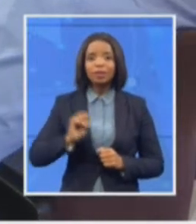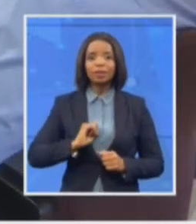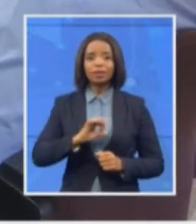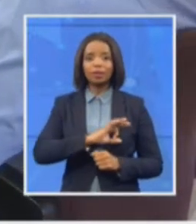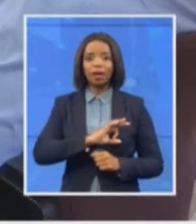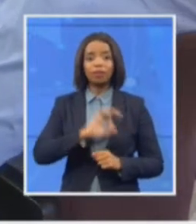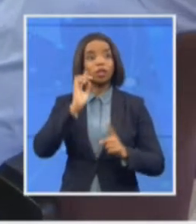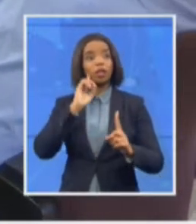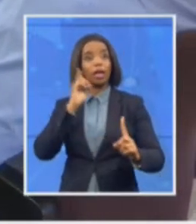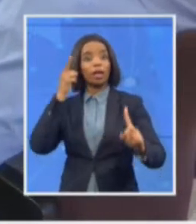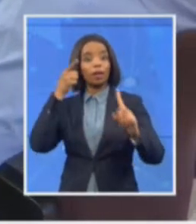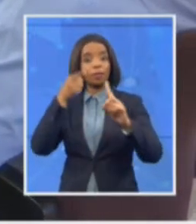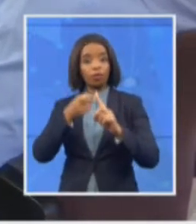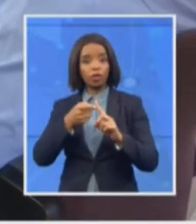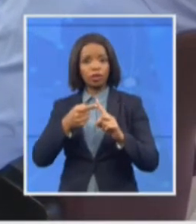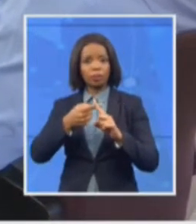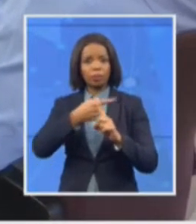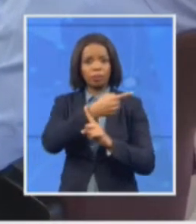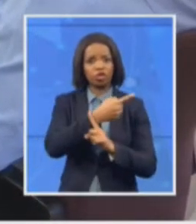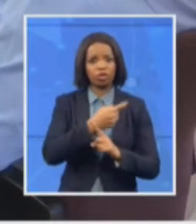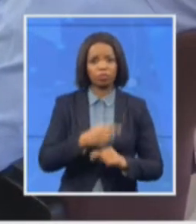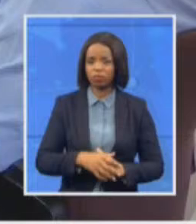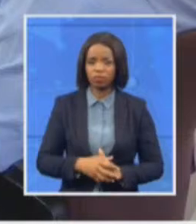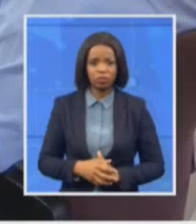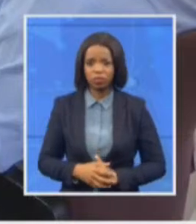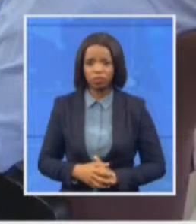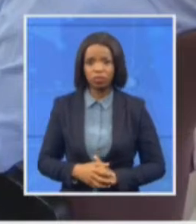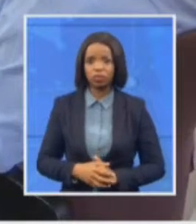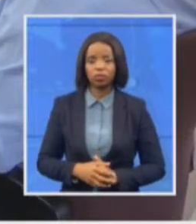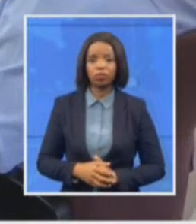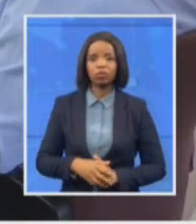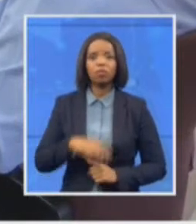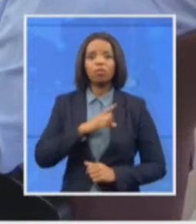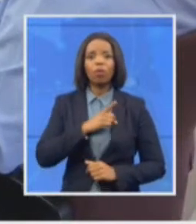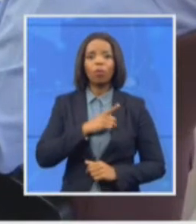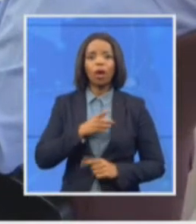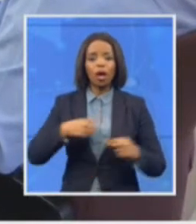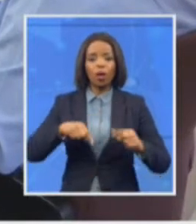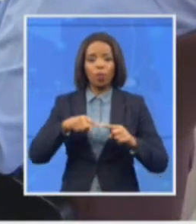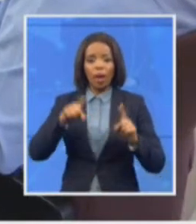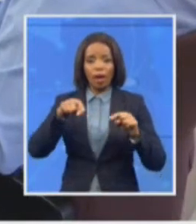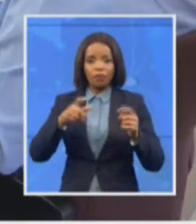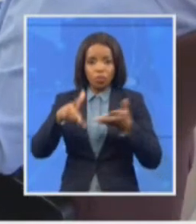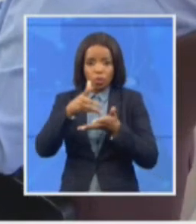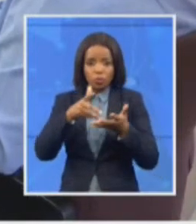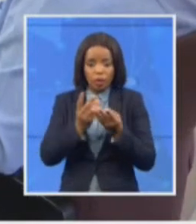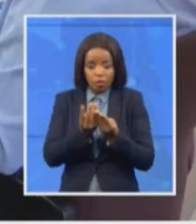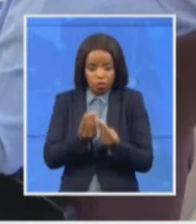then there's scope to resolve the matter. I intend to persuade them on that,